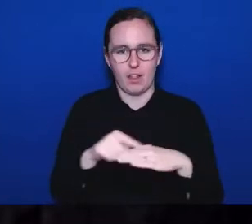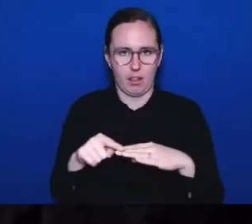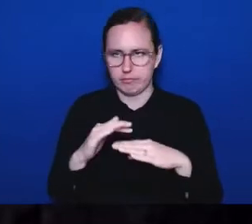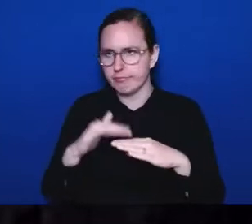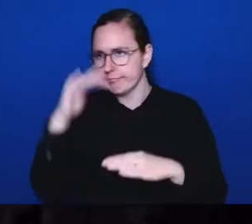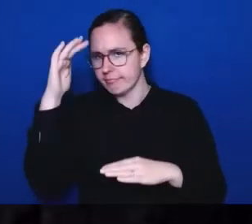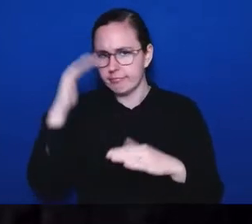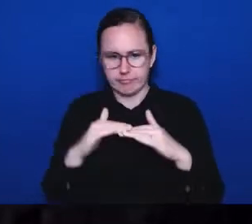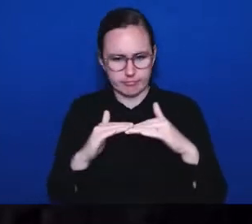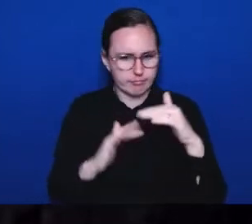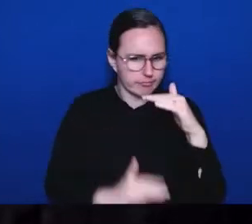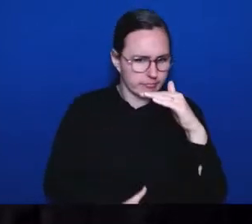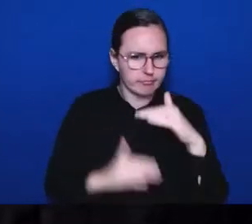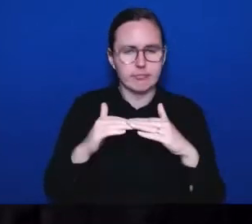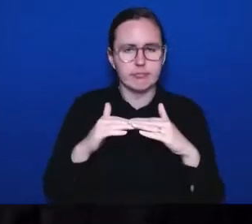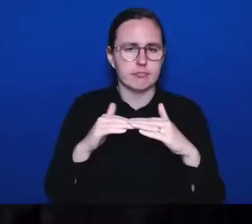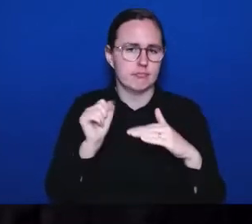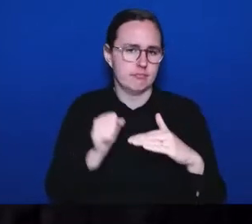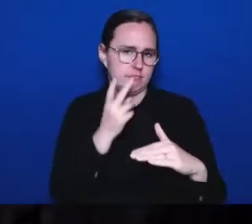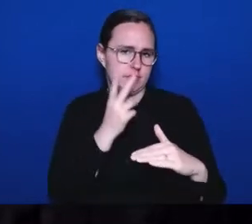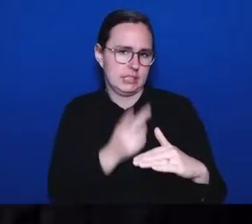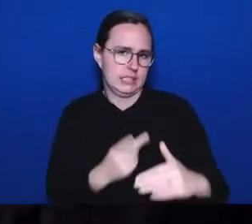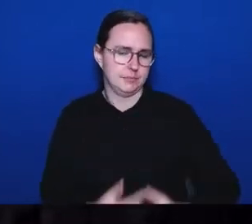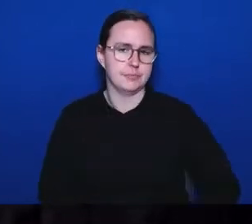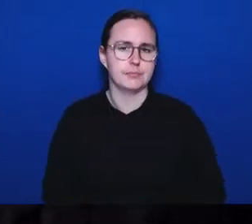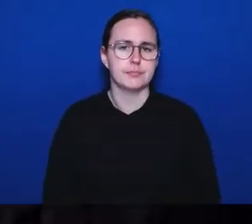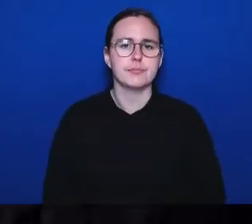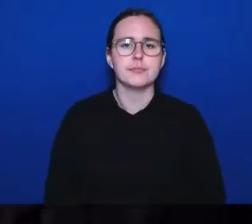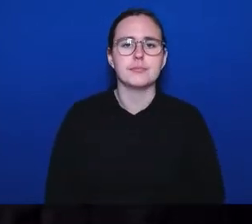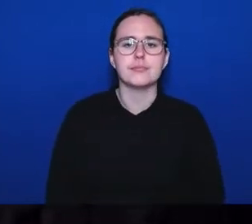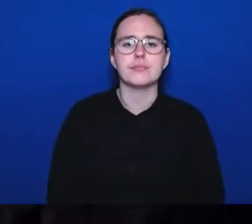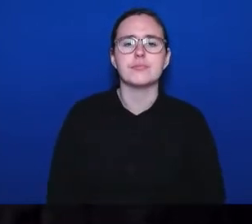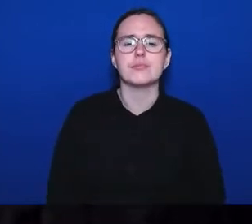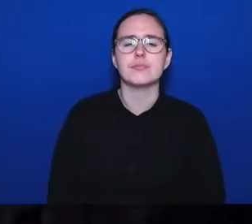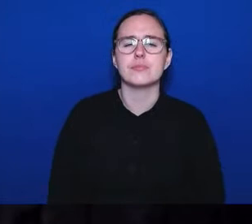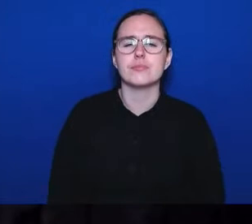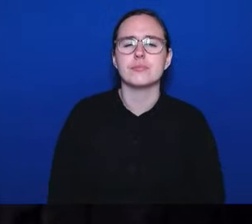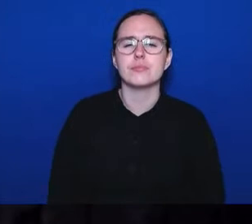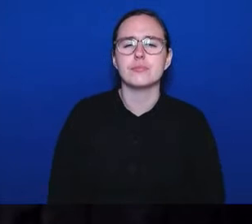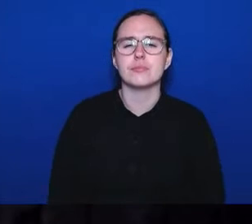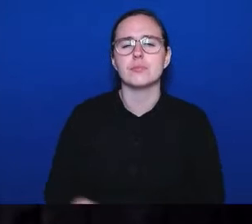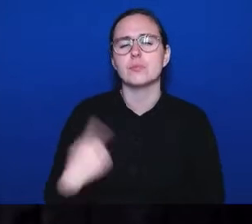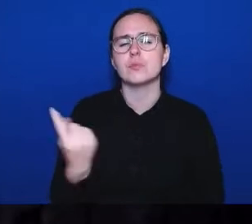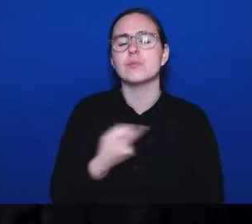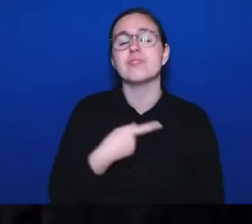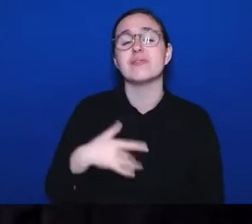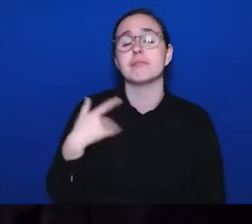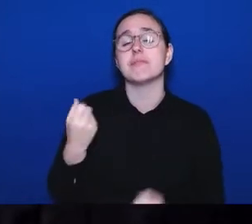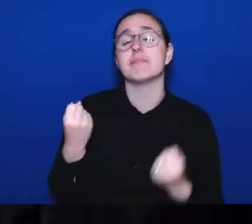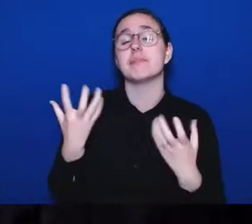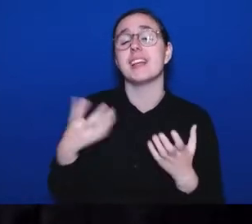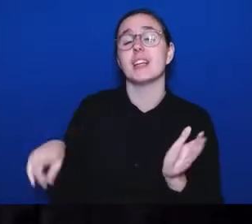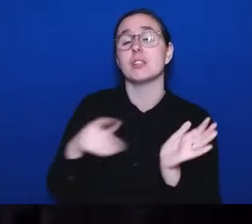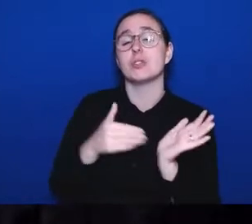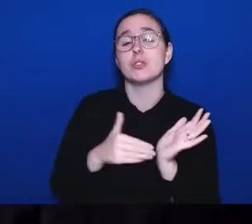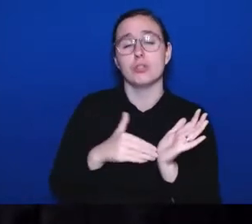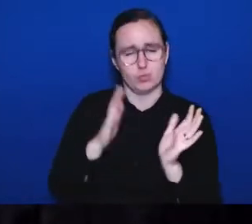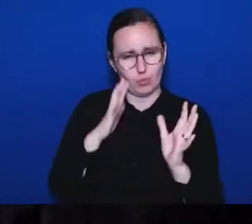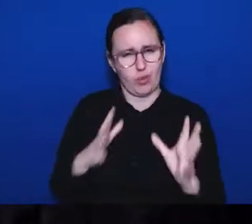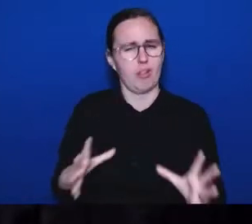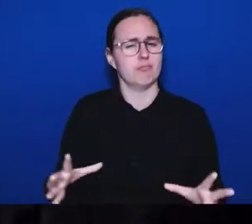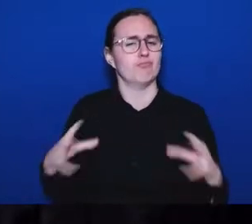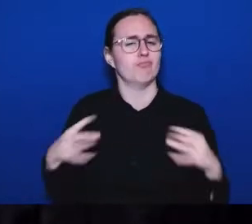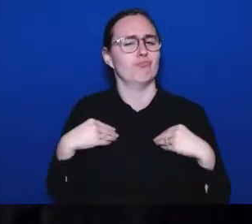very significant number of doctors to take on this new program. And there may be some who